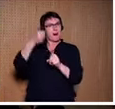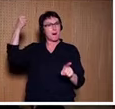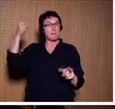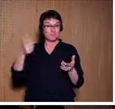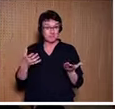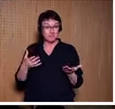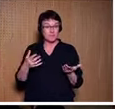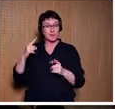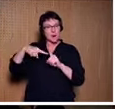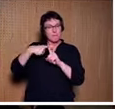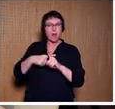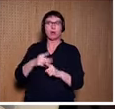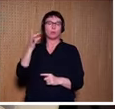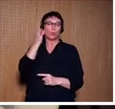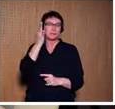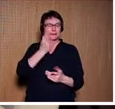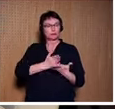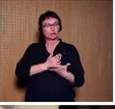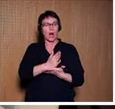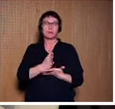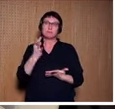rights of all women and girls.